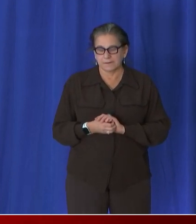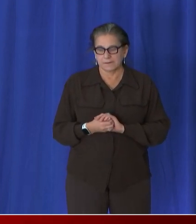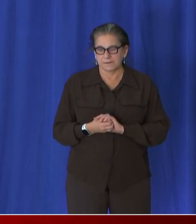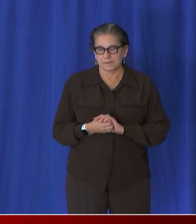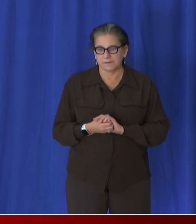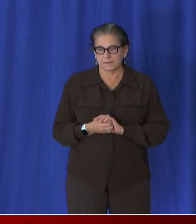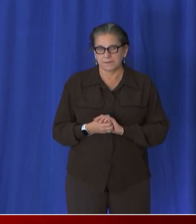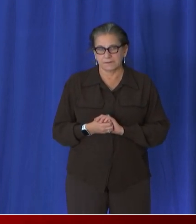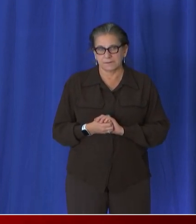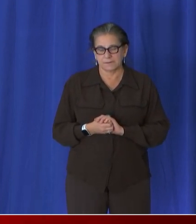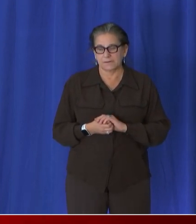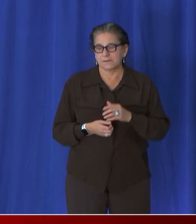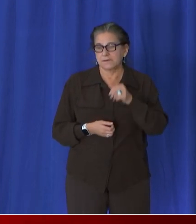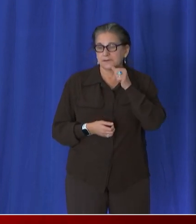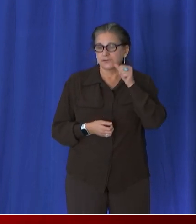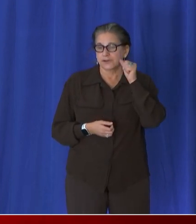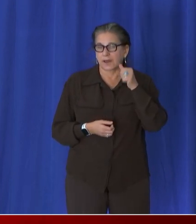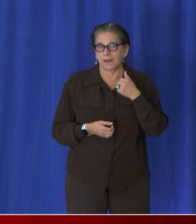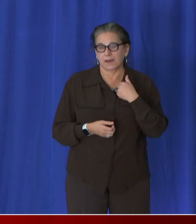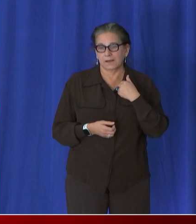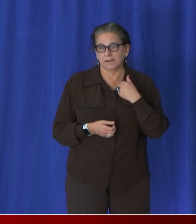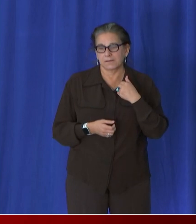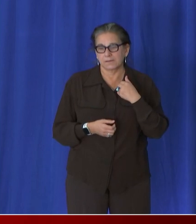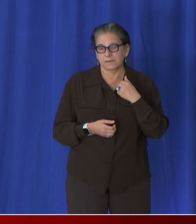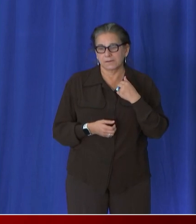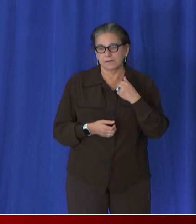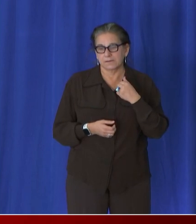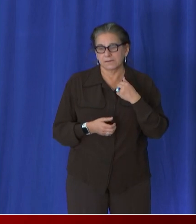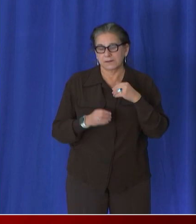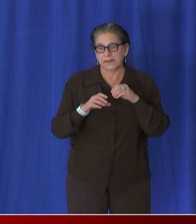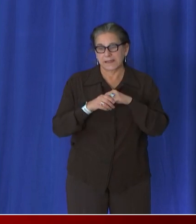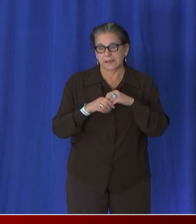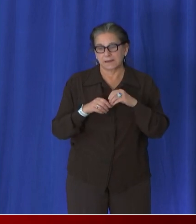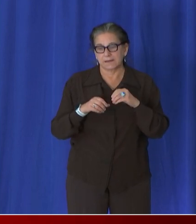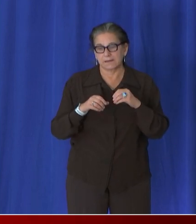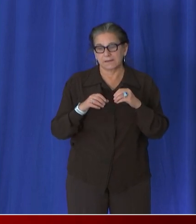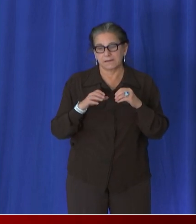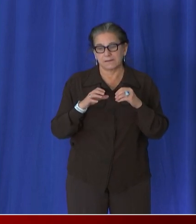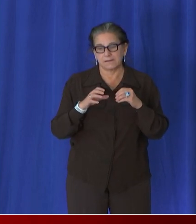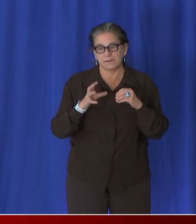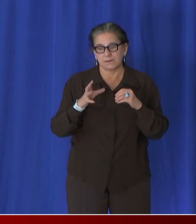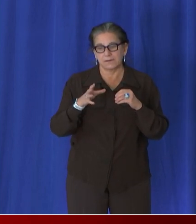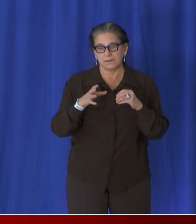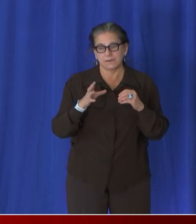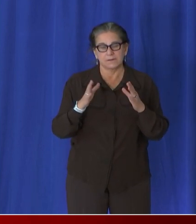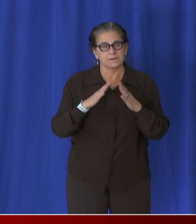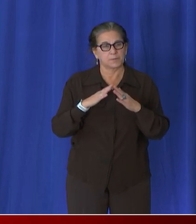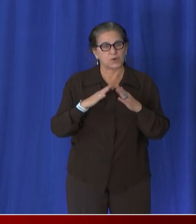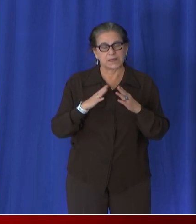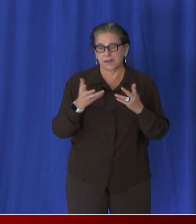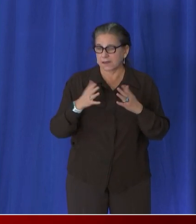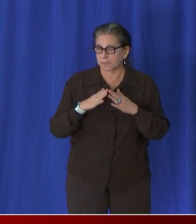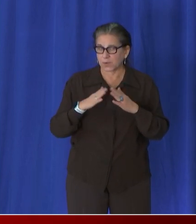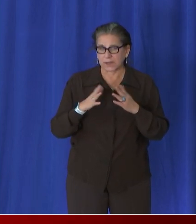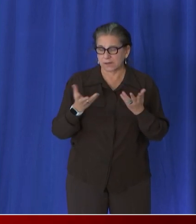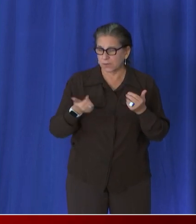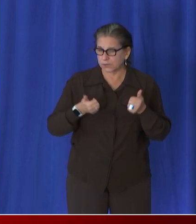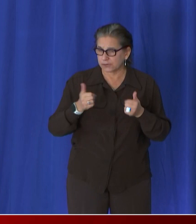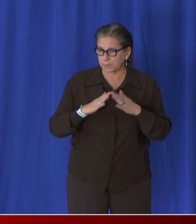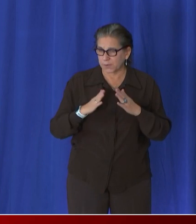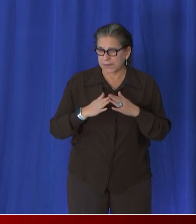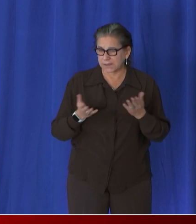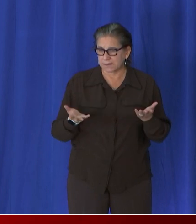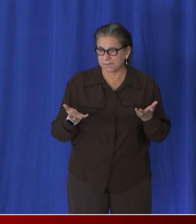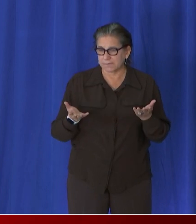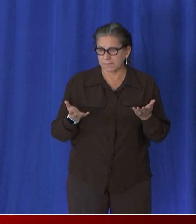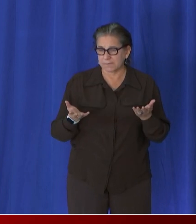community. Yesterday, we put out 17,000 Test Yourself kits into the community. And today at noon, we are starting the Test Yourself Express program,